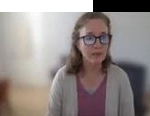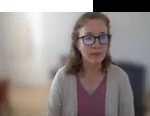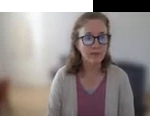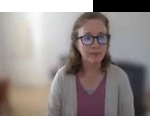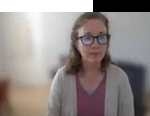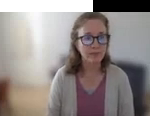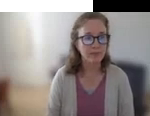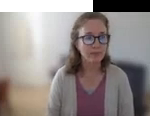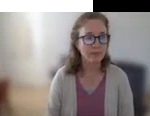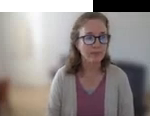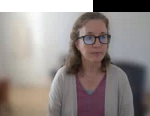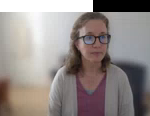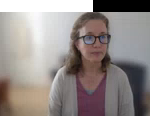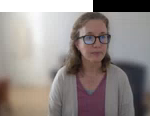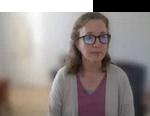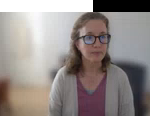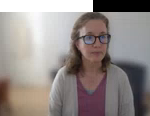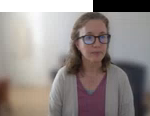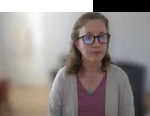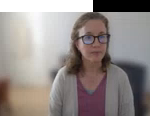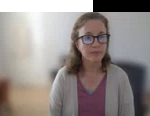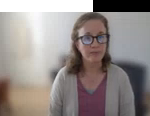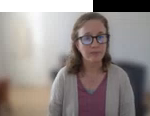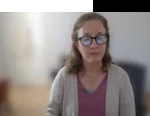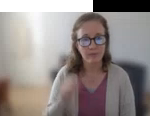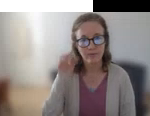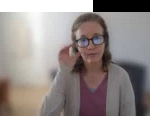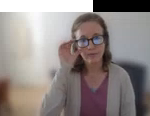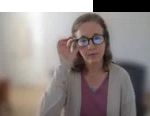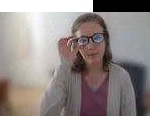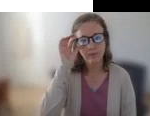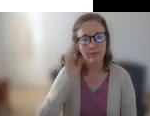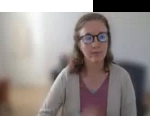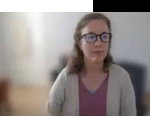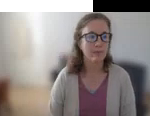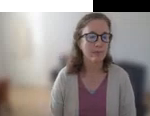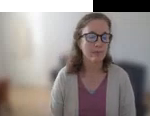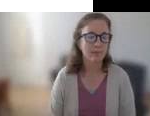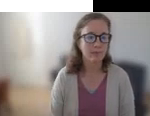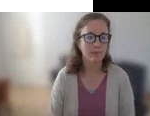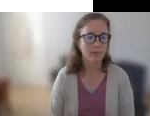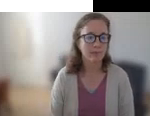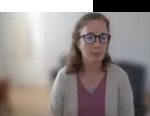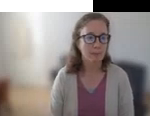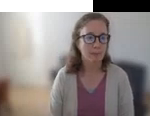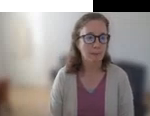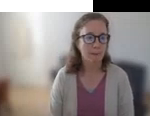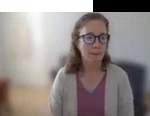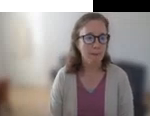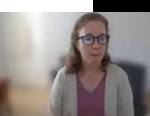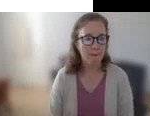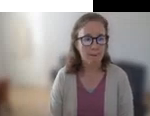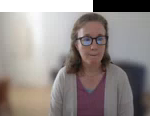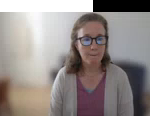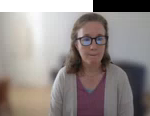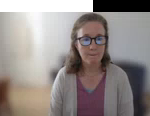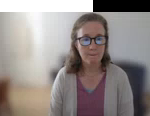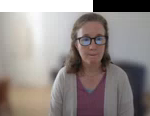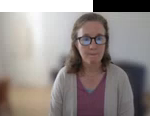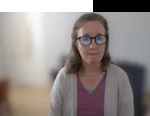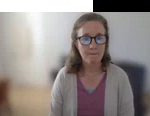And so applying concepts of UDL for learners with hearing limitations includes recording